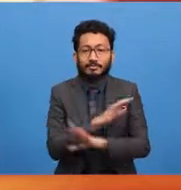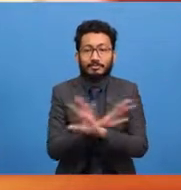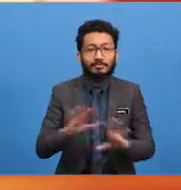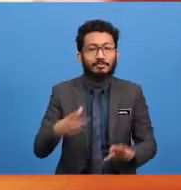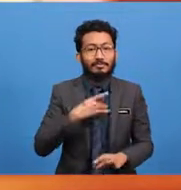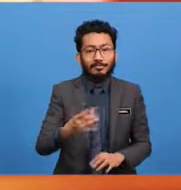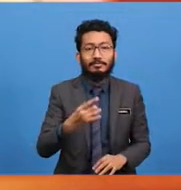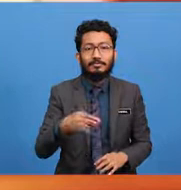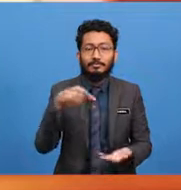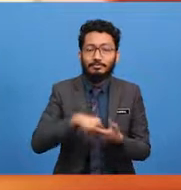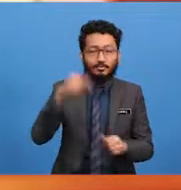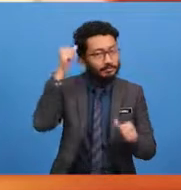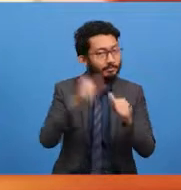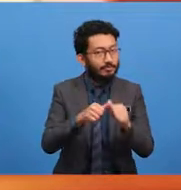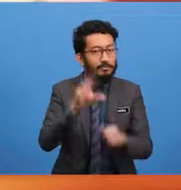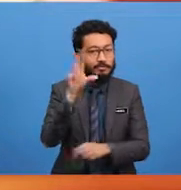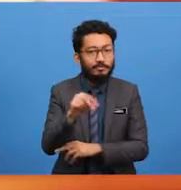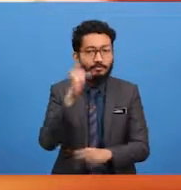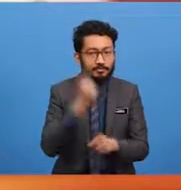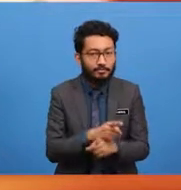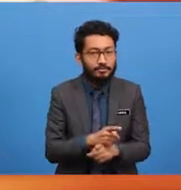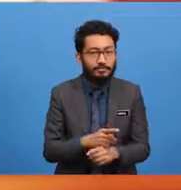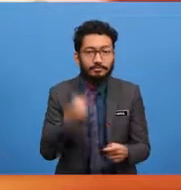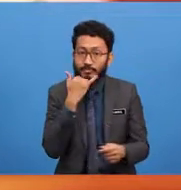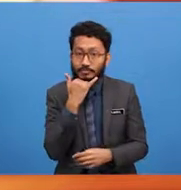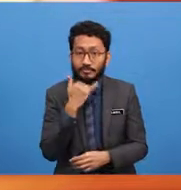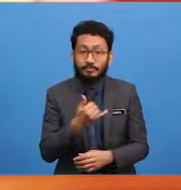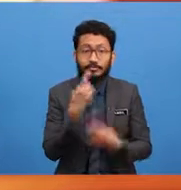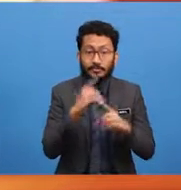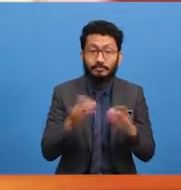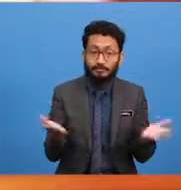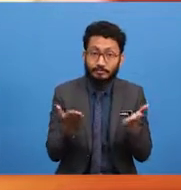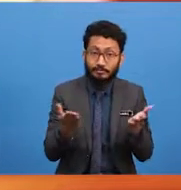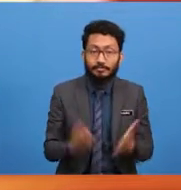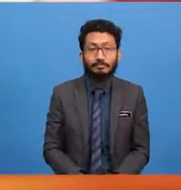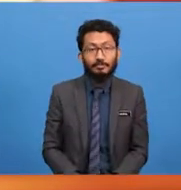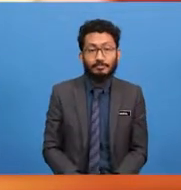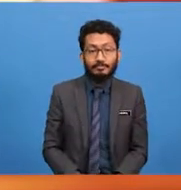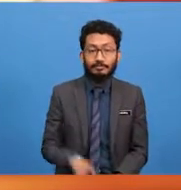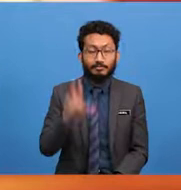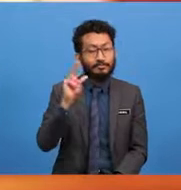Remember, there is no right or wrong answer here. So, it's up to you.